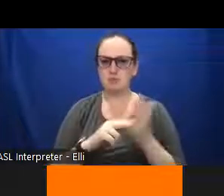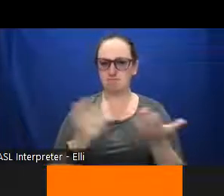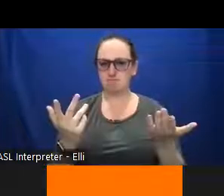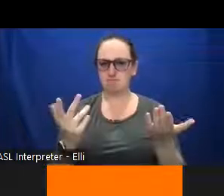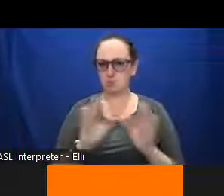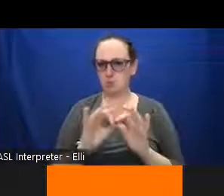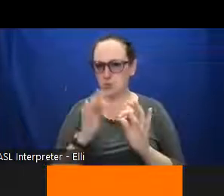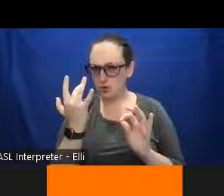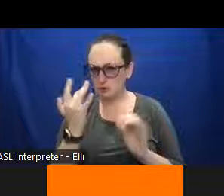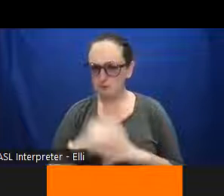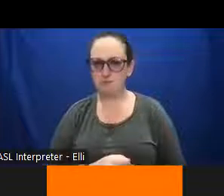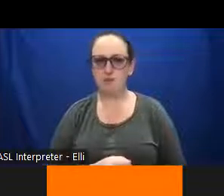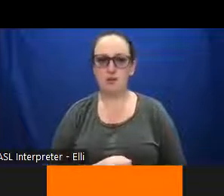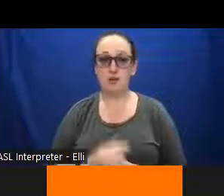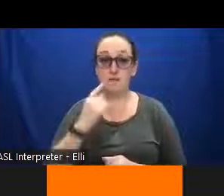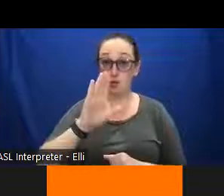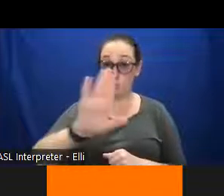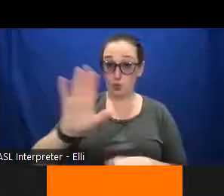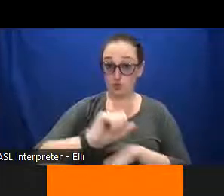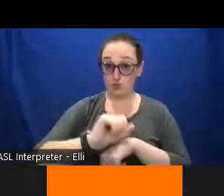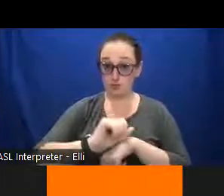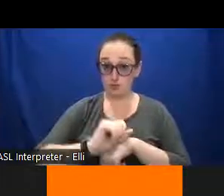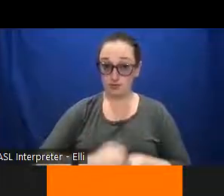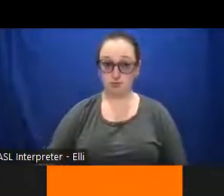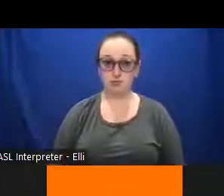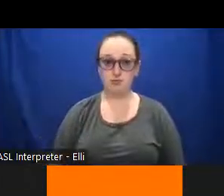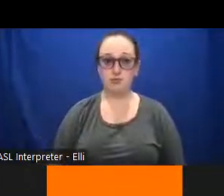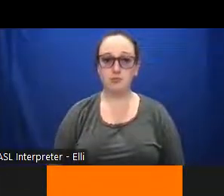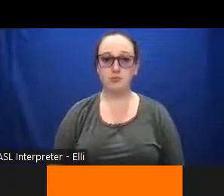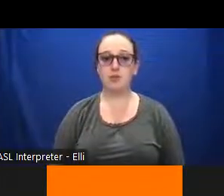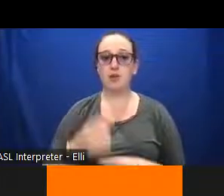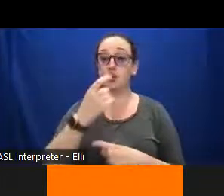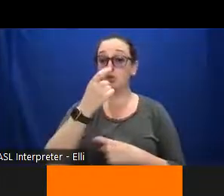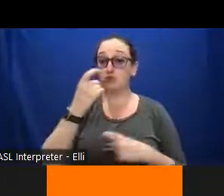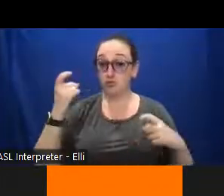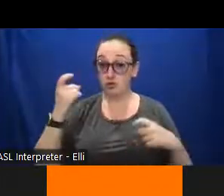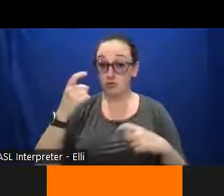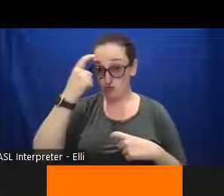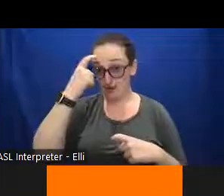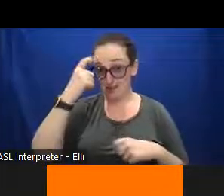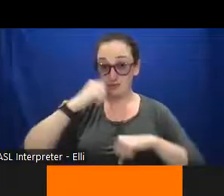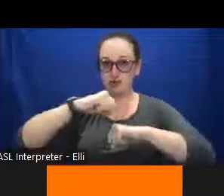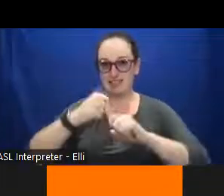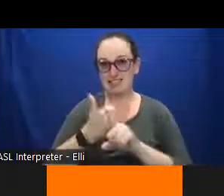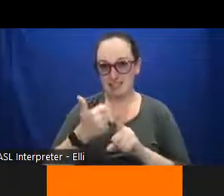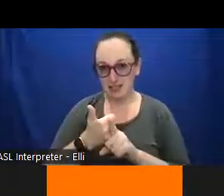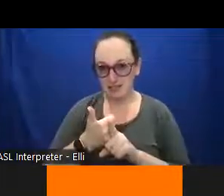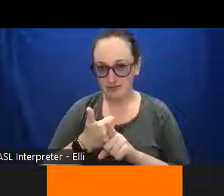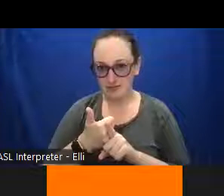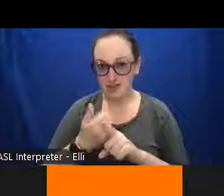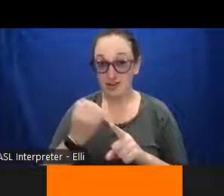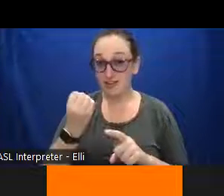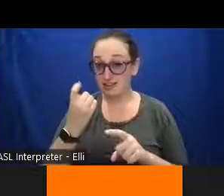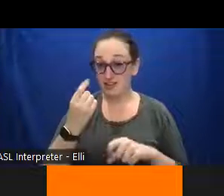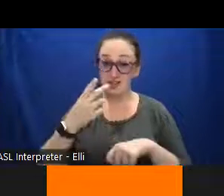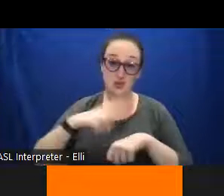in practice, in your job? A traumatized person's brain is protecting them, but that normal human response